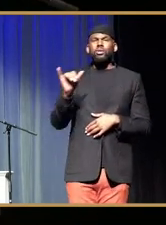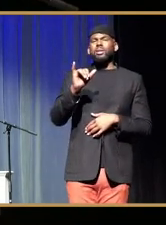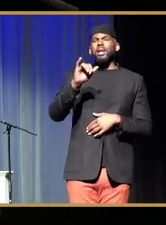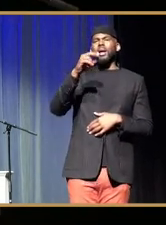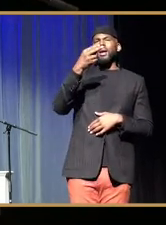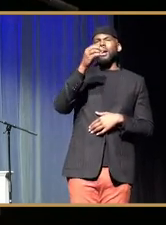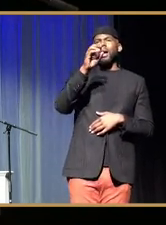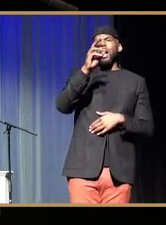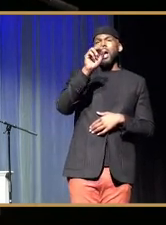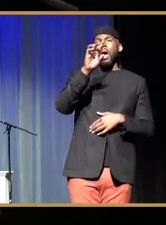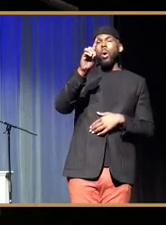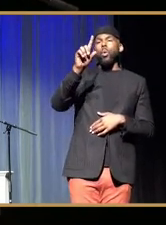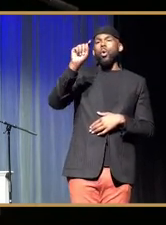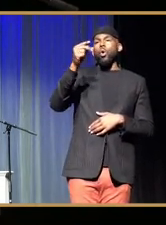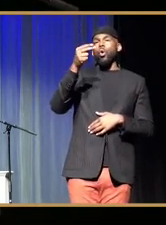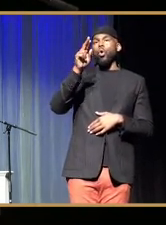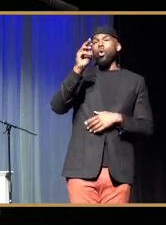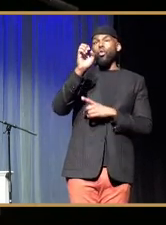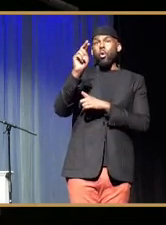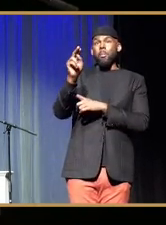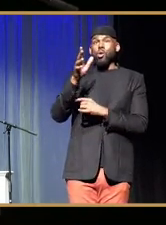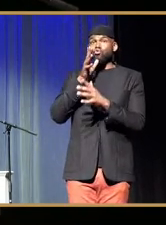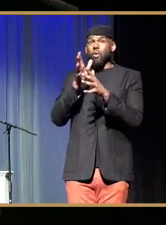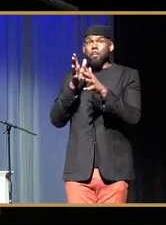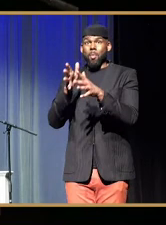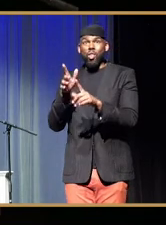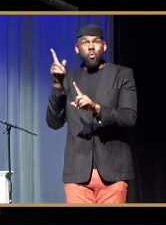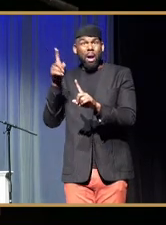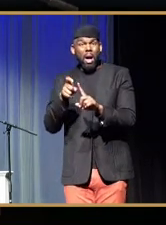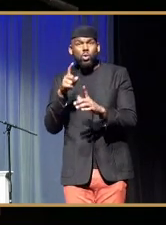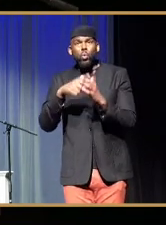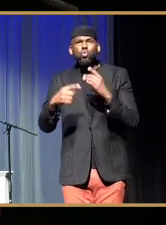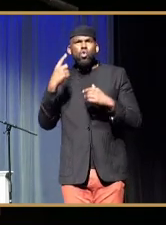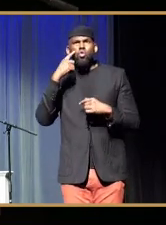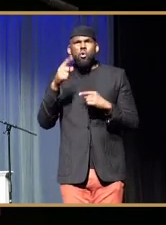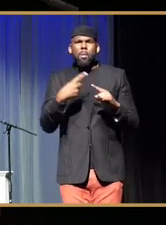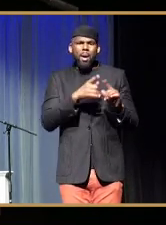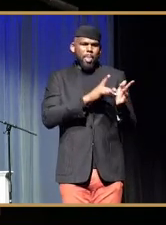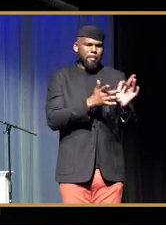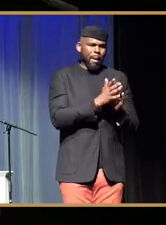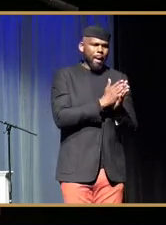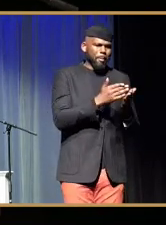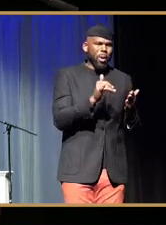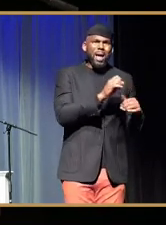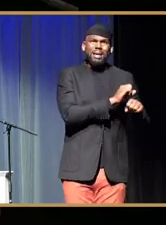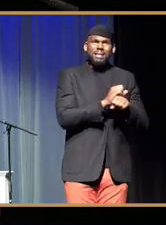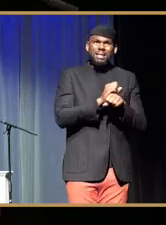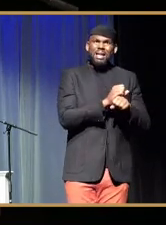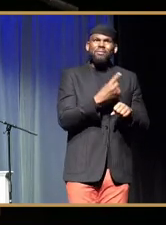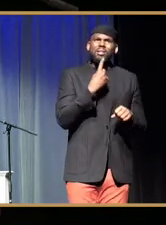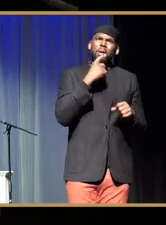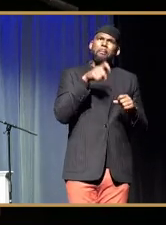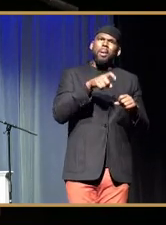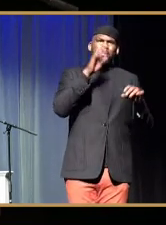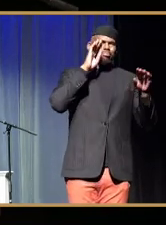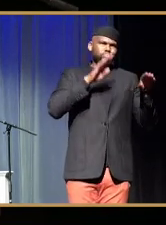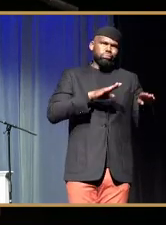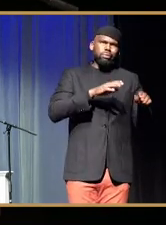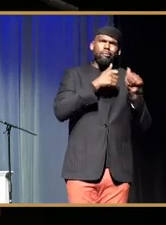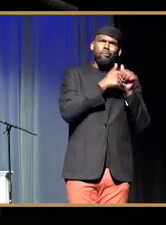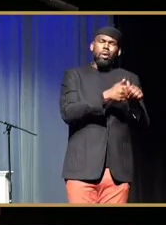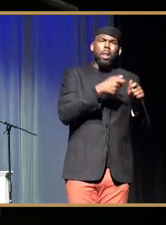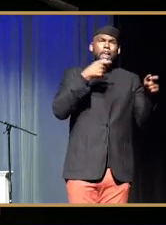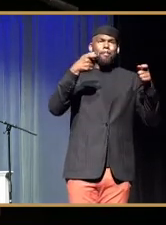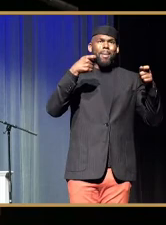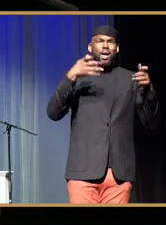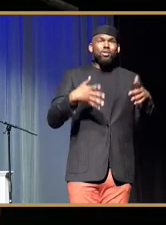Thurman's grandmother, who, when asked what she thought about passages in the Bible like "slaves, be obedient to your masters,"